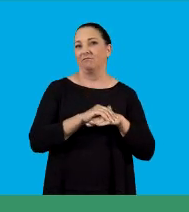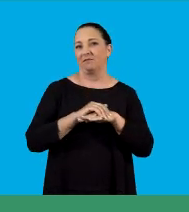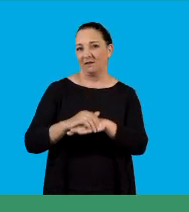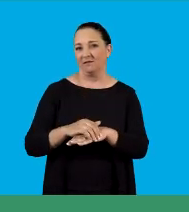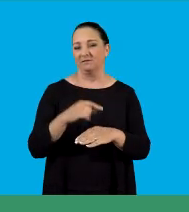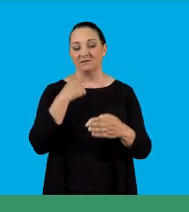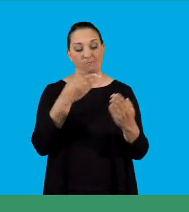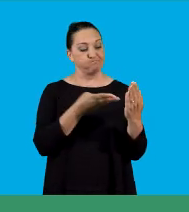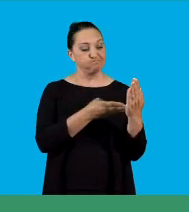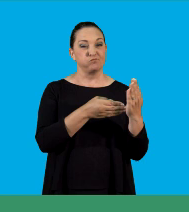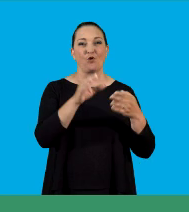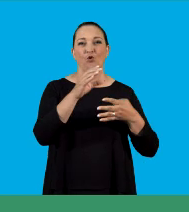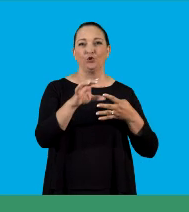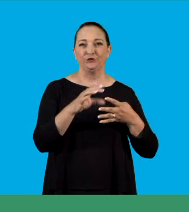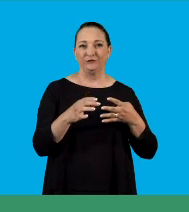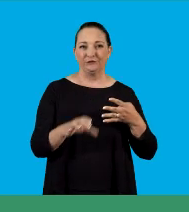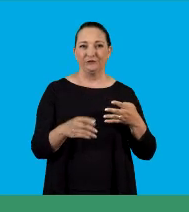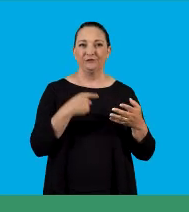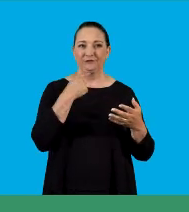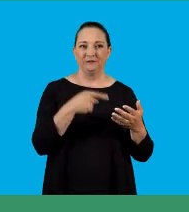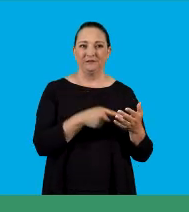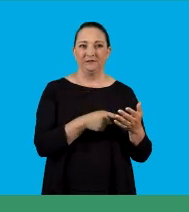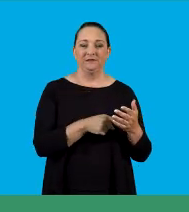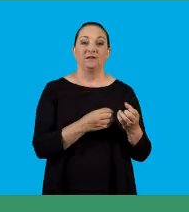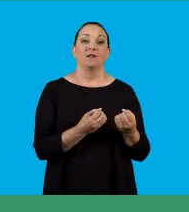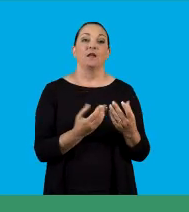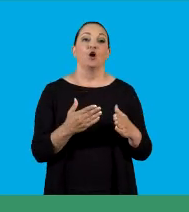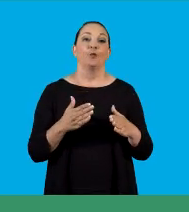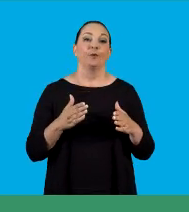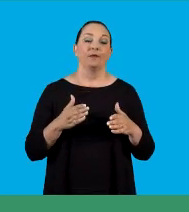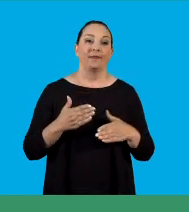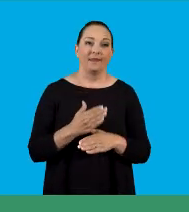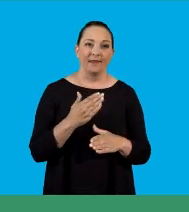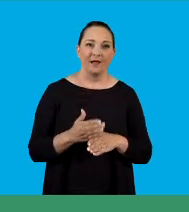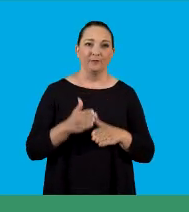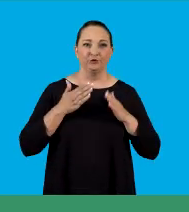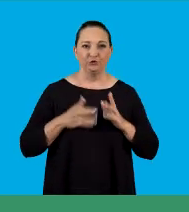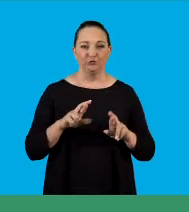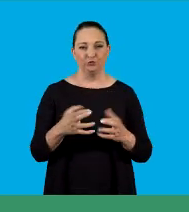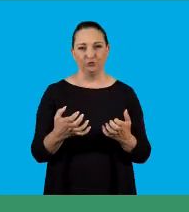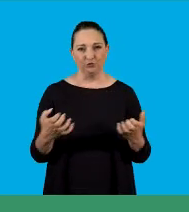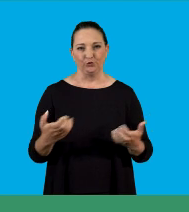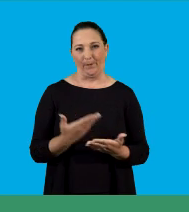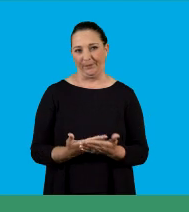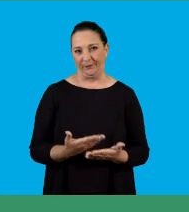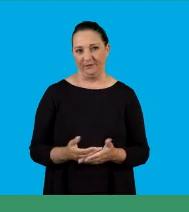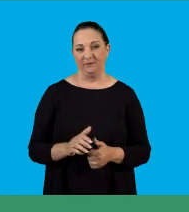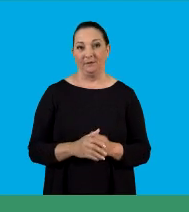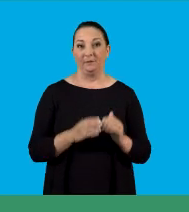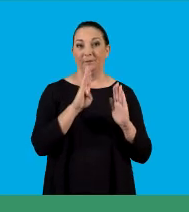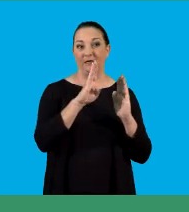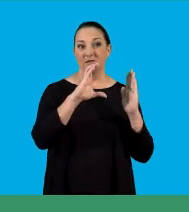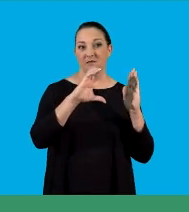the conditions that ensure fair labor and human resource practices. Very important. Remember, I said this serves as